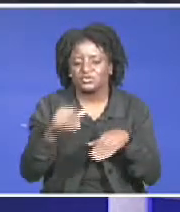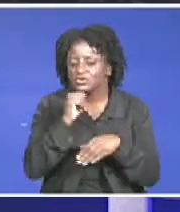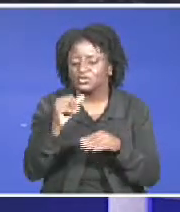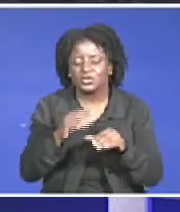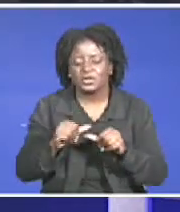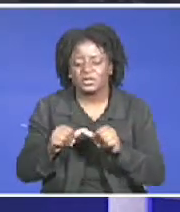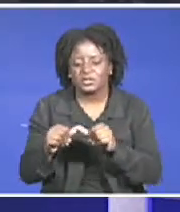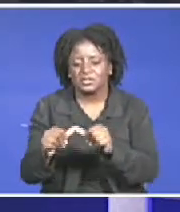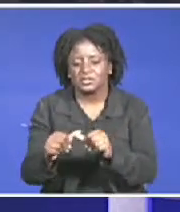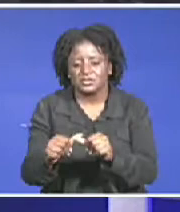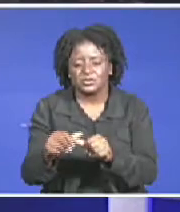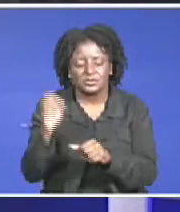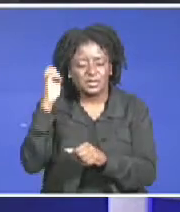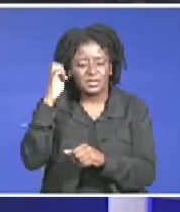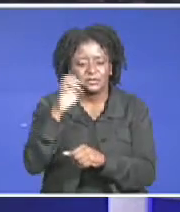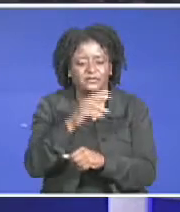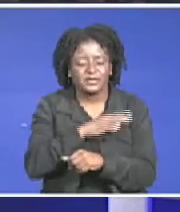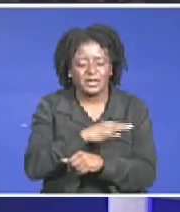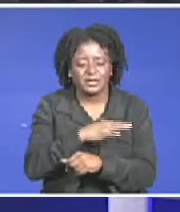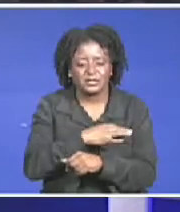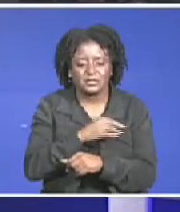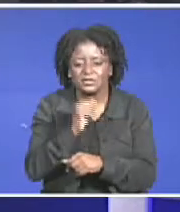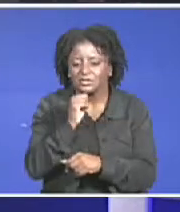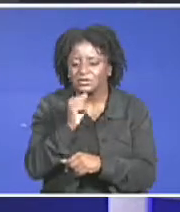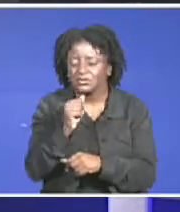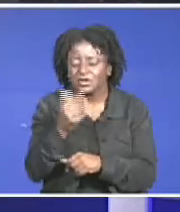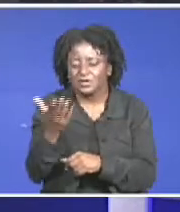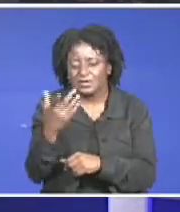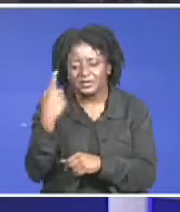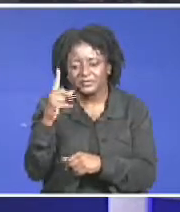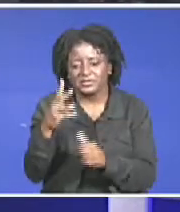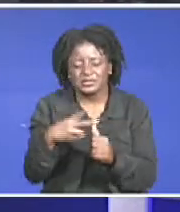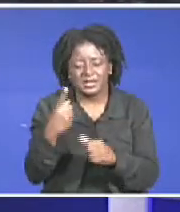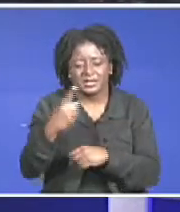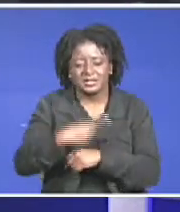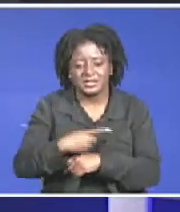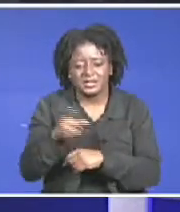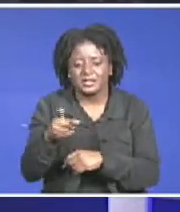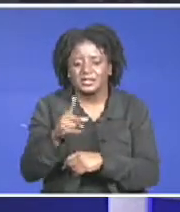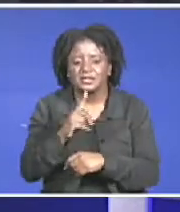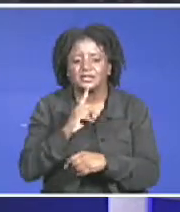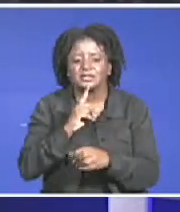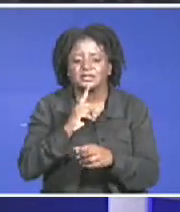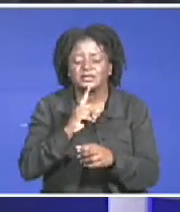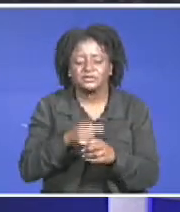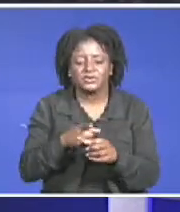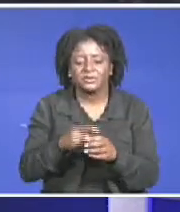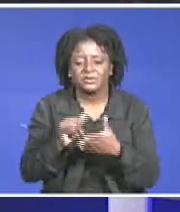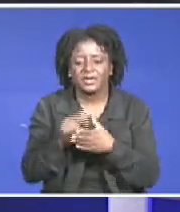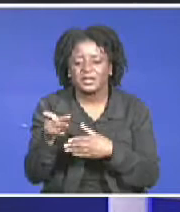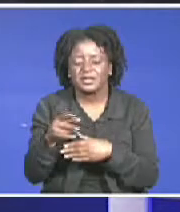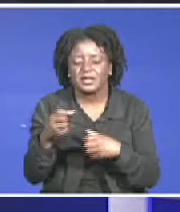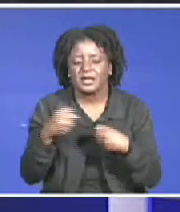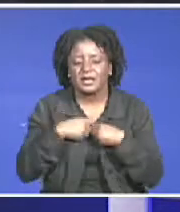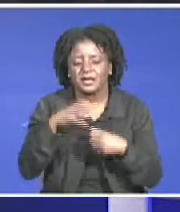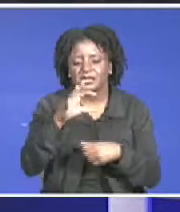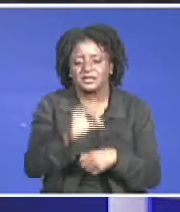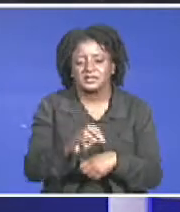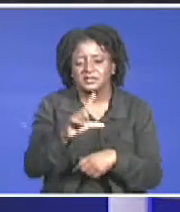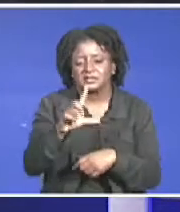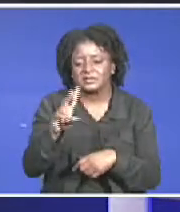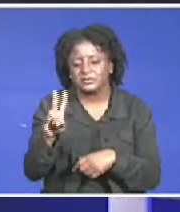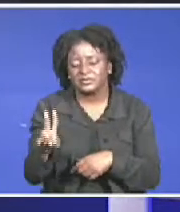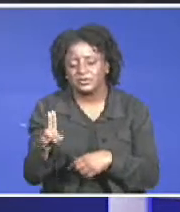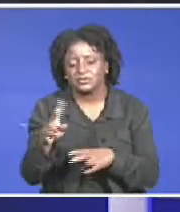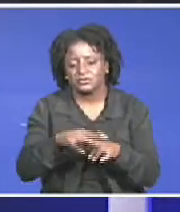no-show for the second day in a row for the man's 100 butterfly, but it has been confirmed that he is battling influenza. Track and field, that got started